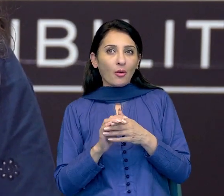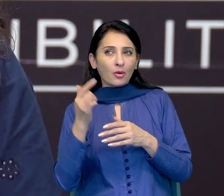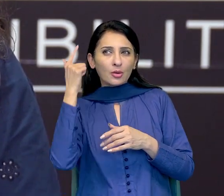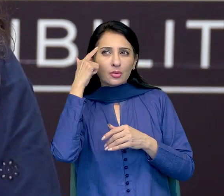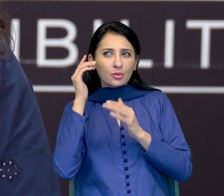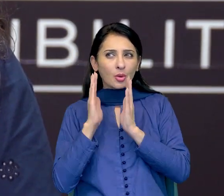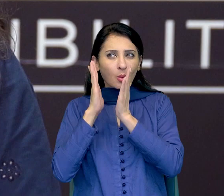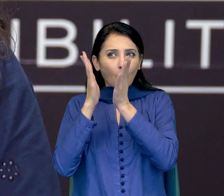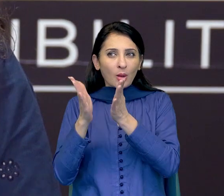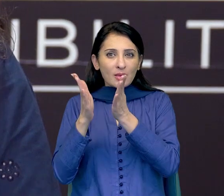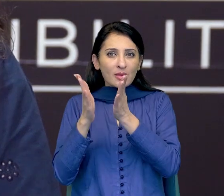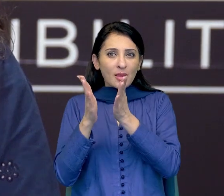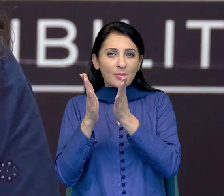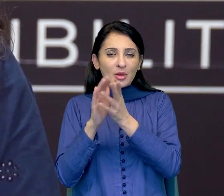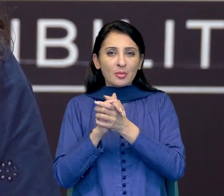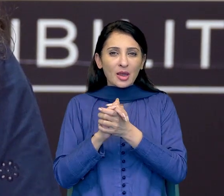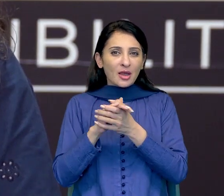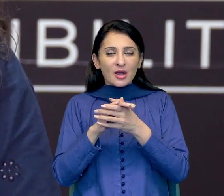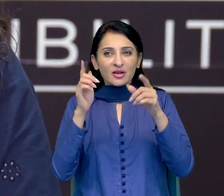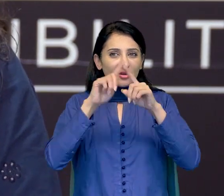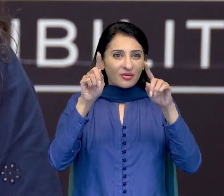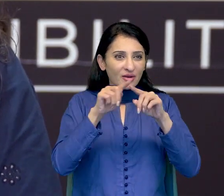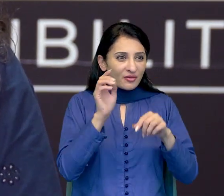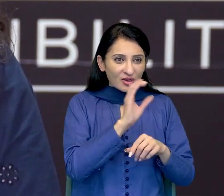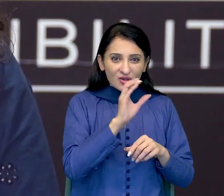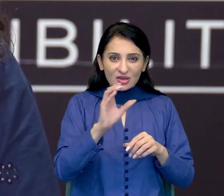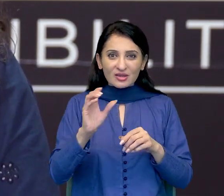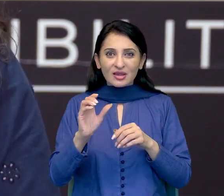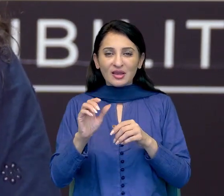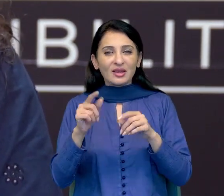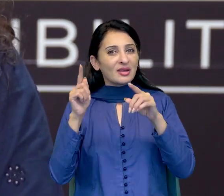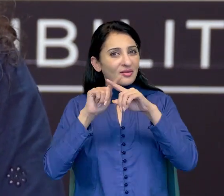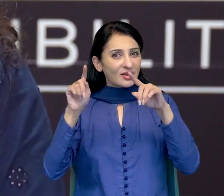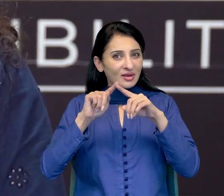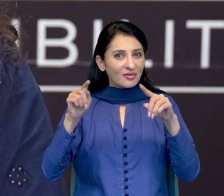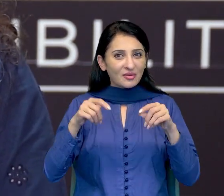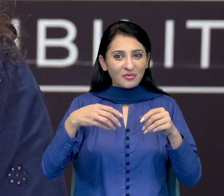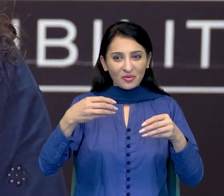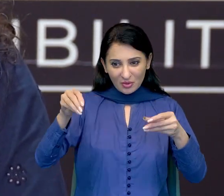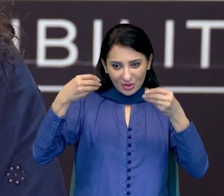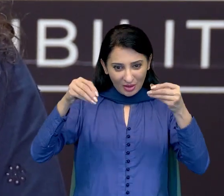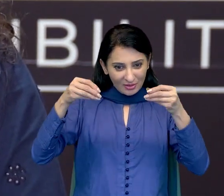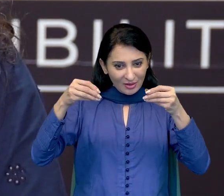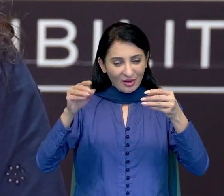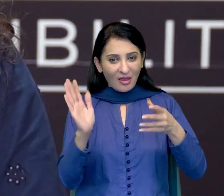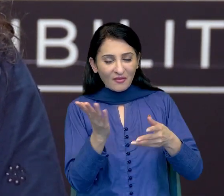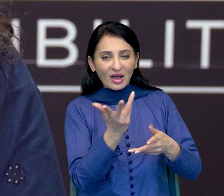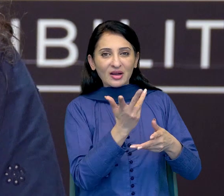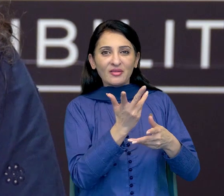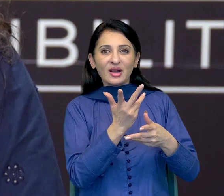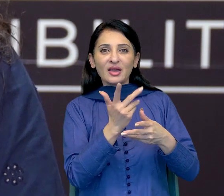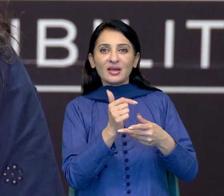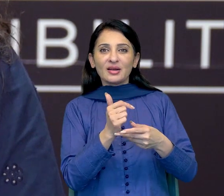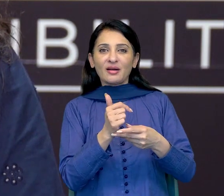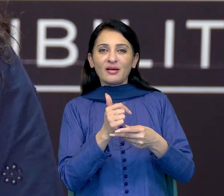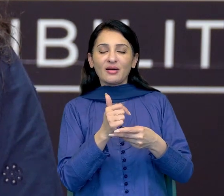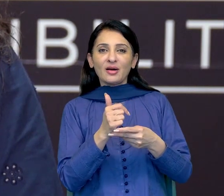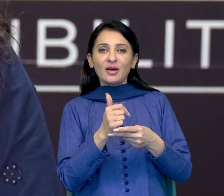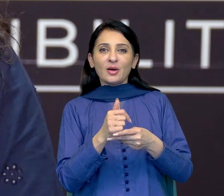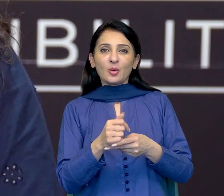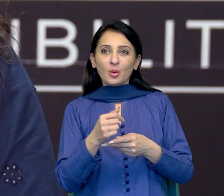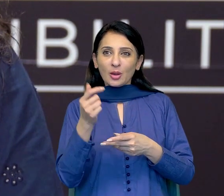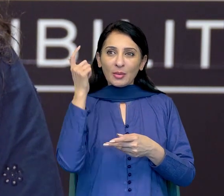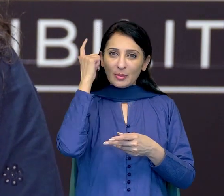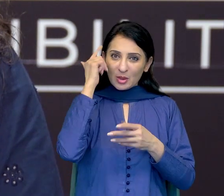ideas and concepts about the material, about the surfaces, and also the concepts